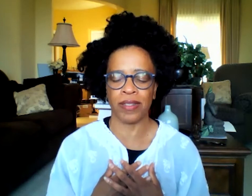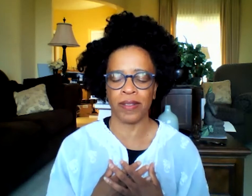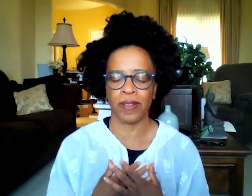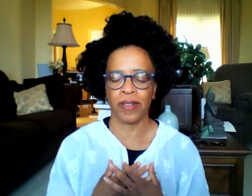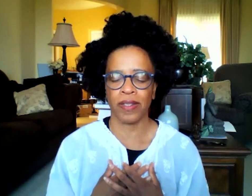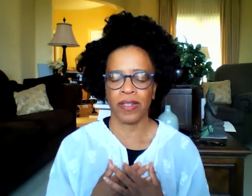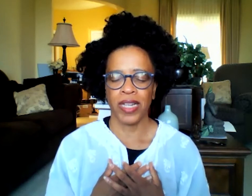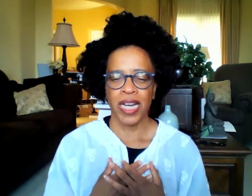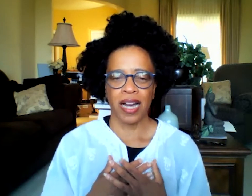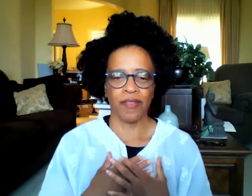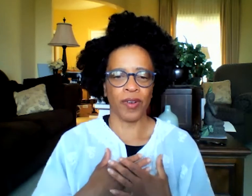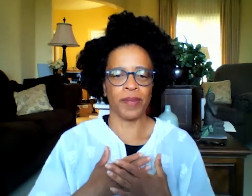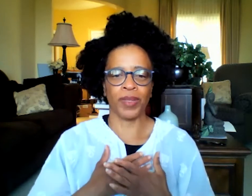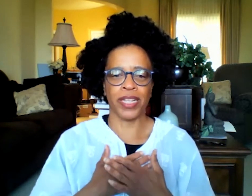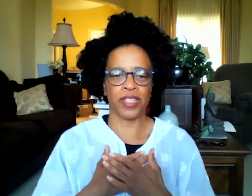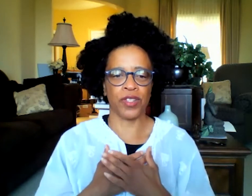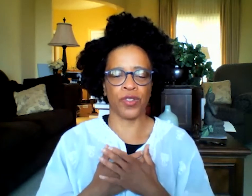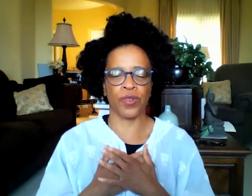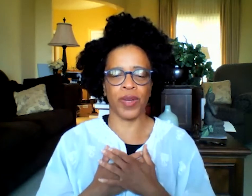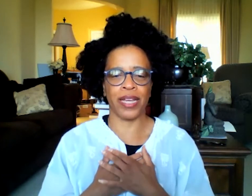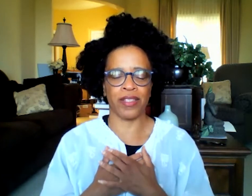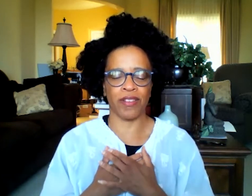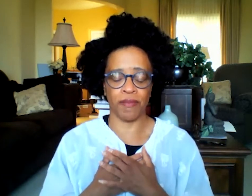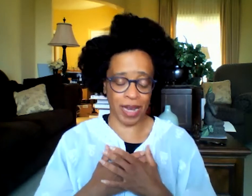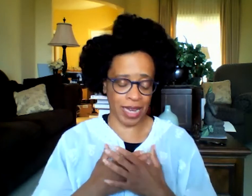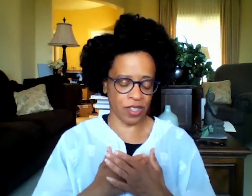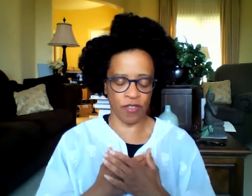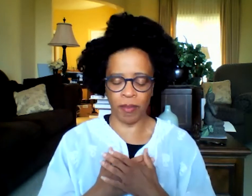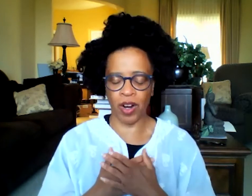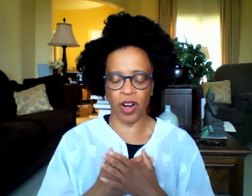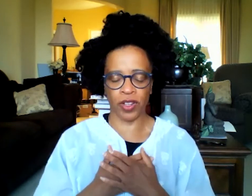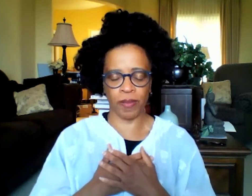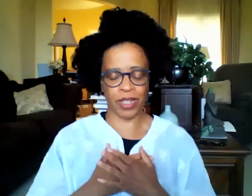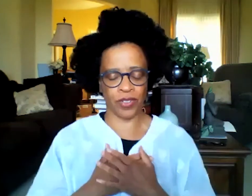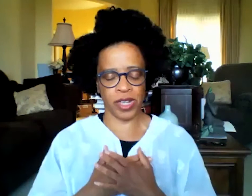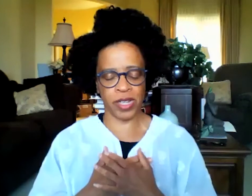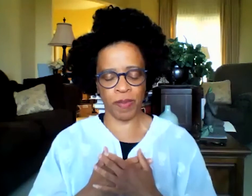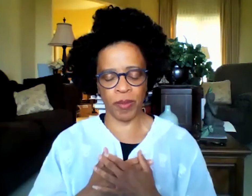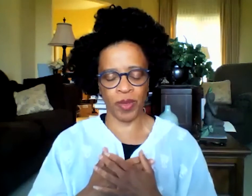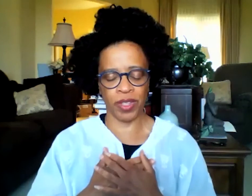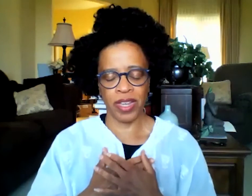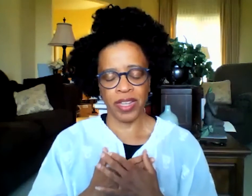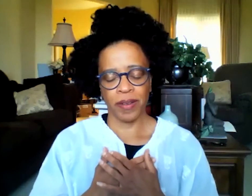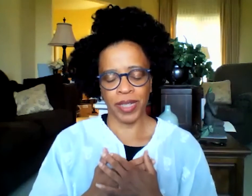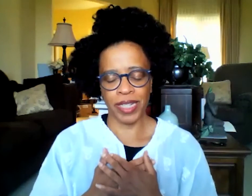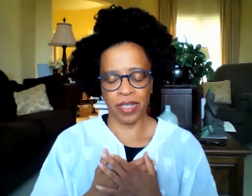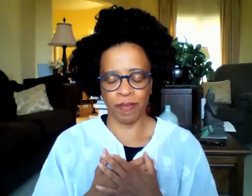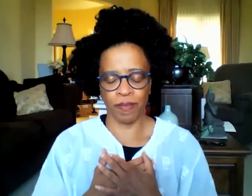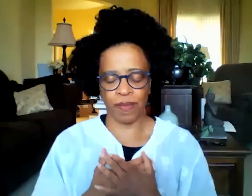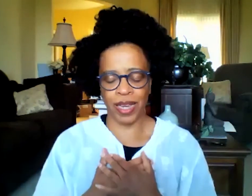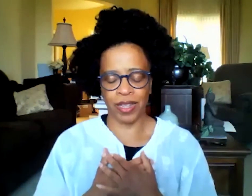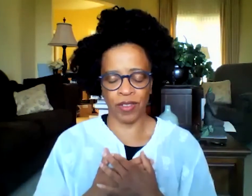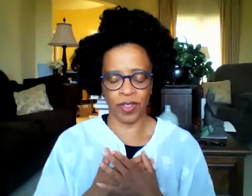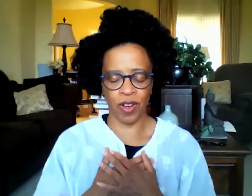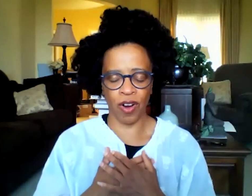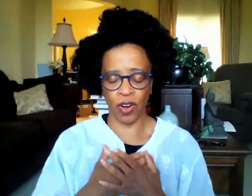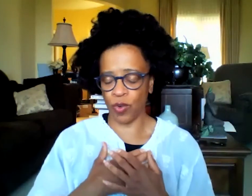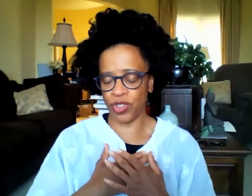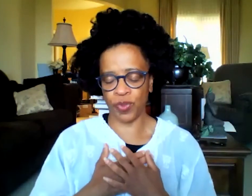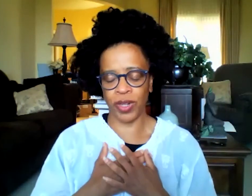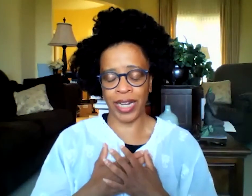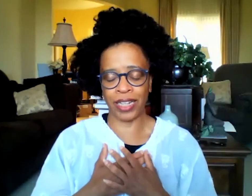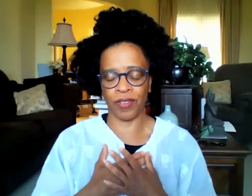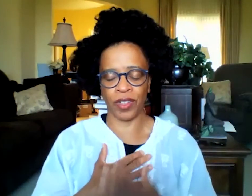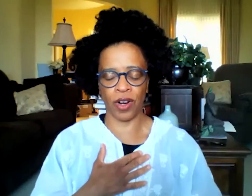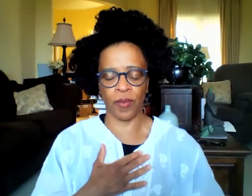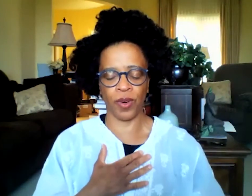present. I've already placed my hands over my heart. You might experiment with placing hands over the heart, or